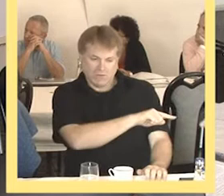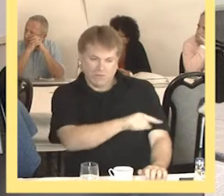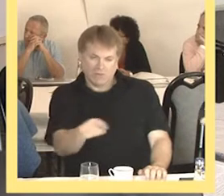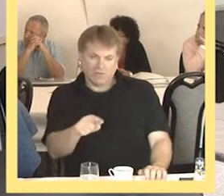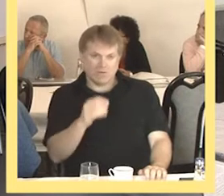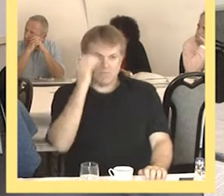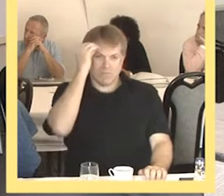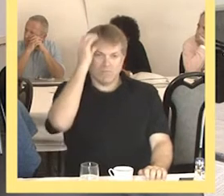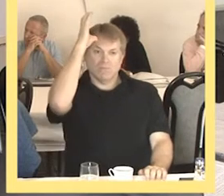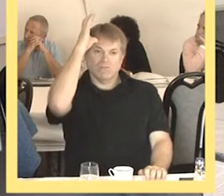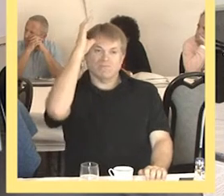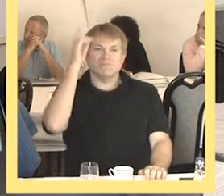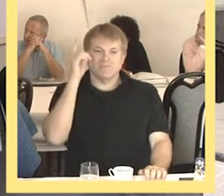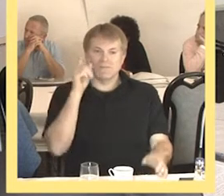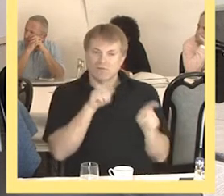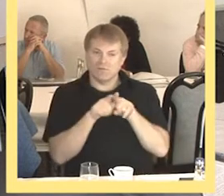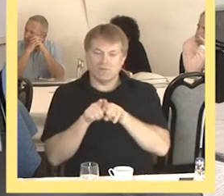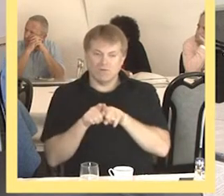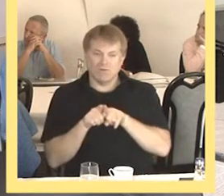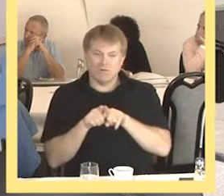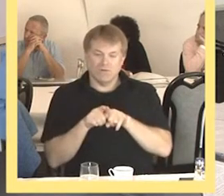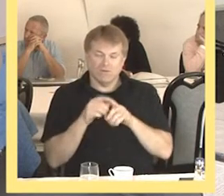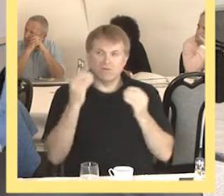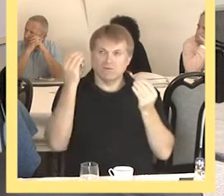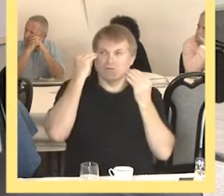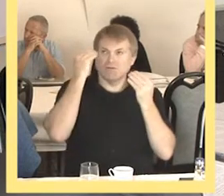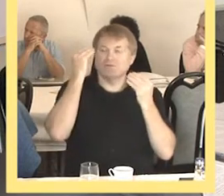to use their own